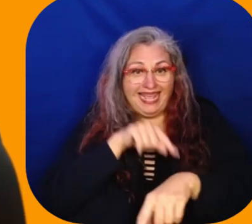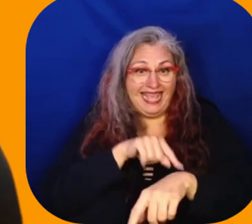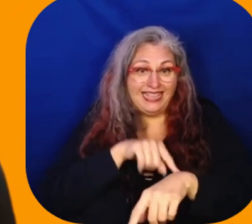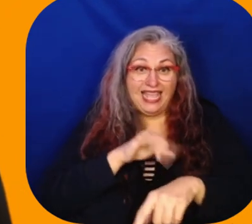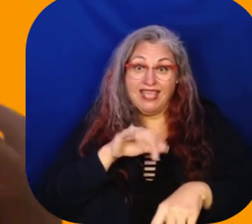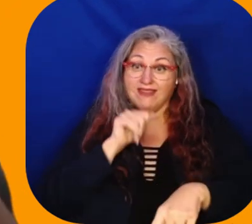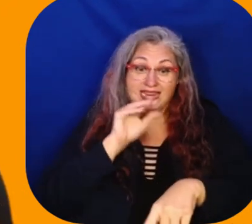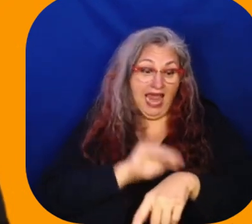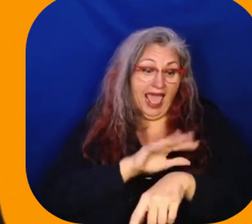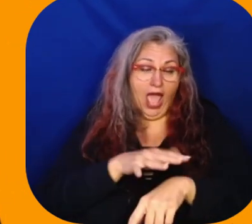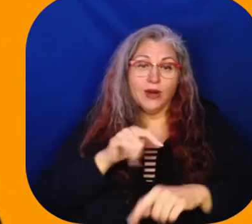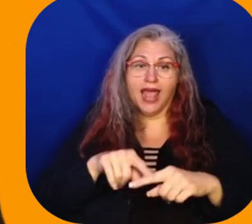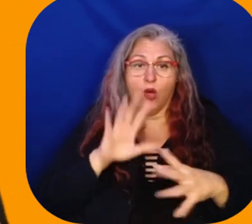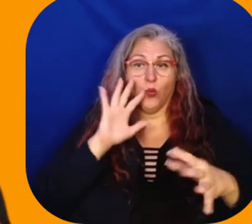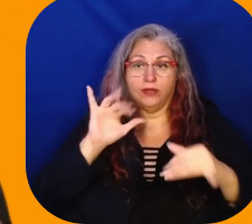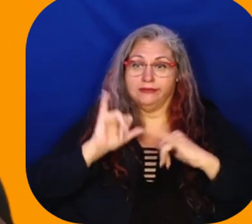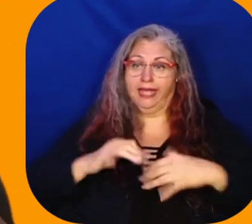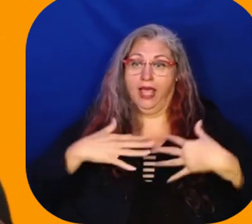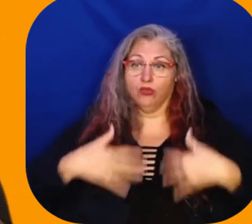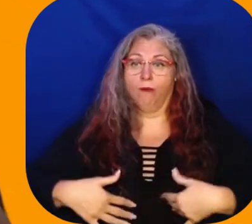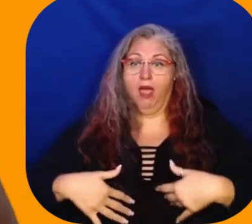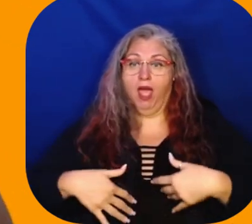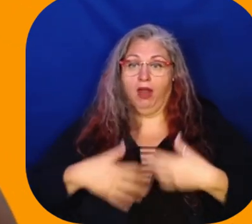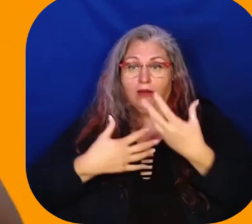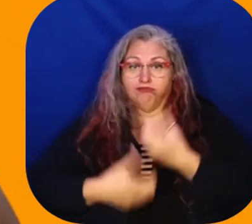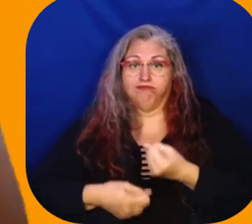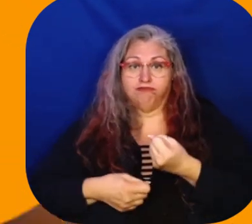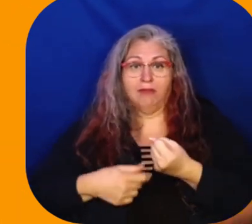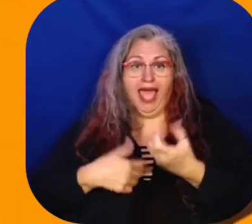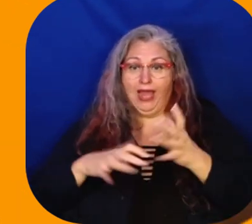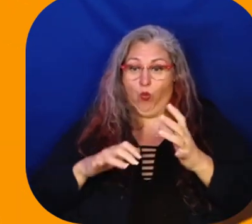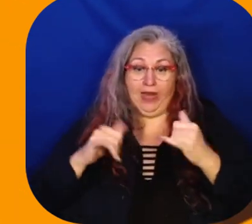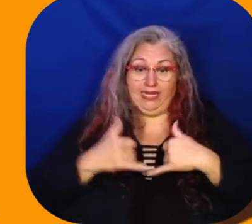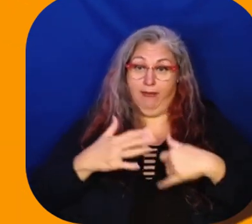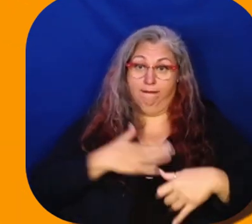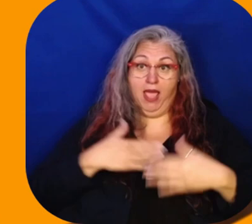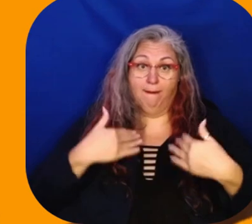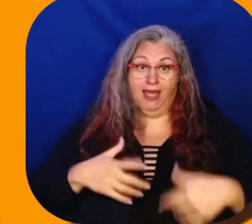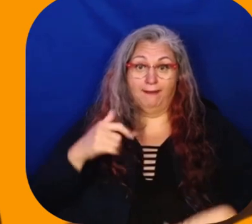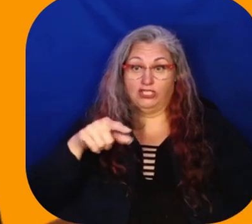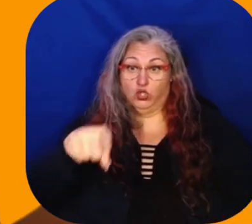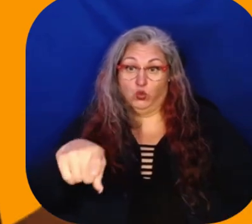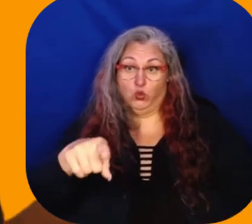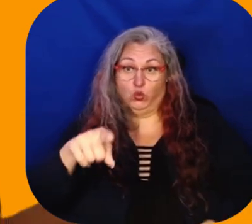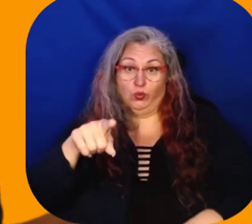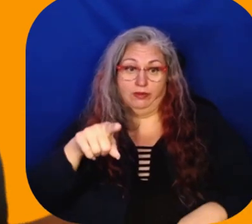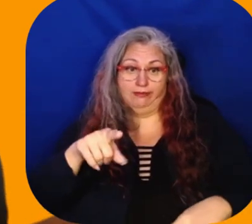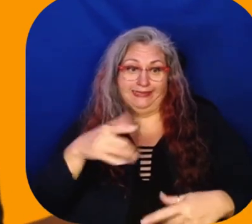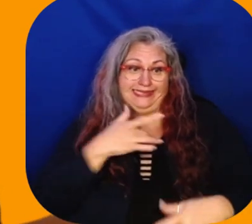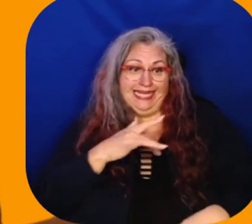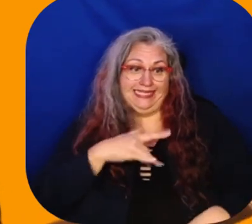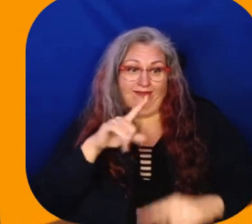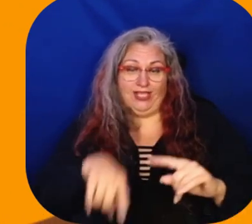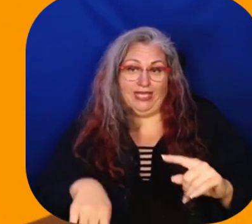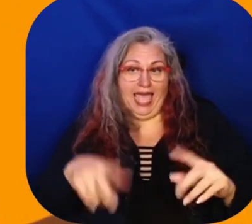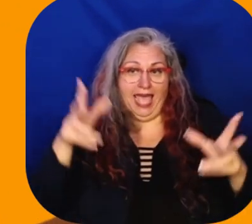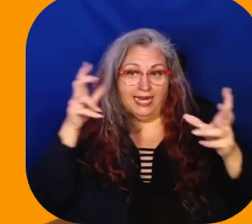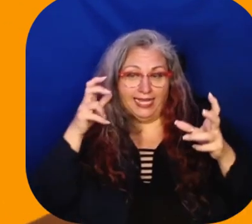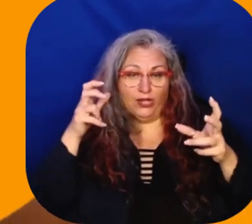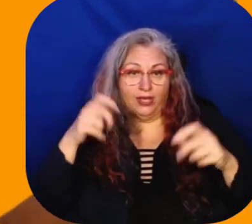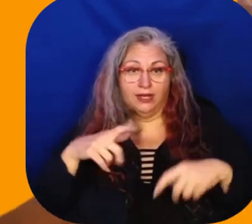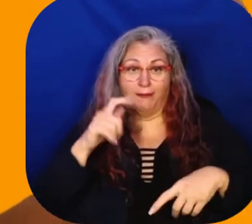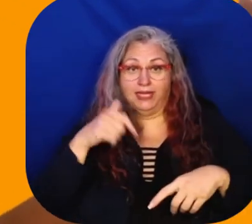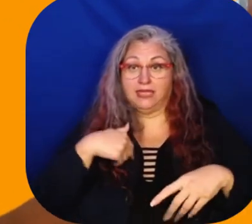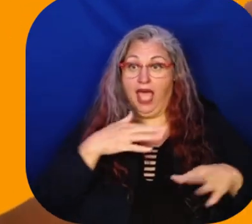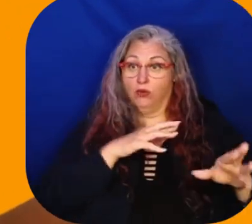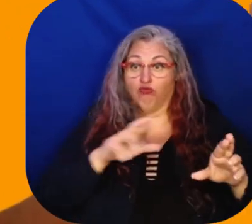would be trapped in your body, and I'm not going to leave it trapped in my body because you're too sensitive to hear it. You know, because I was going to kill myself,